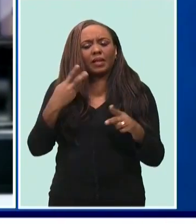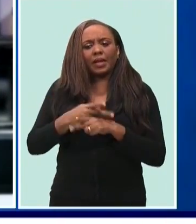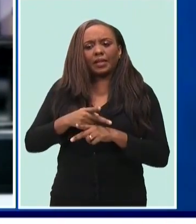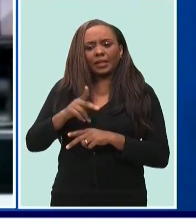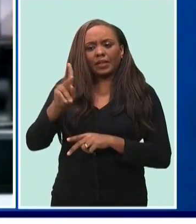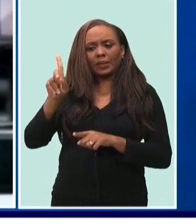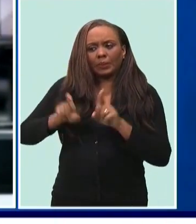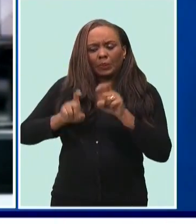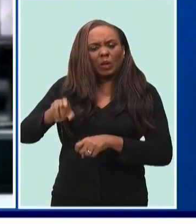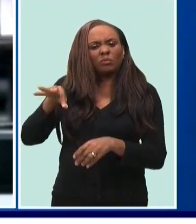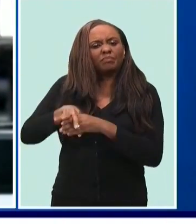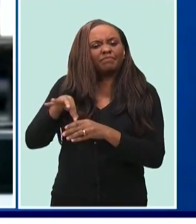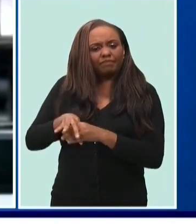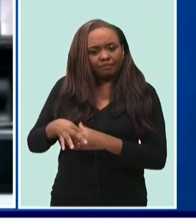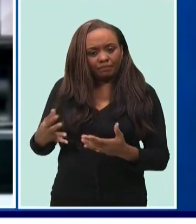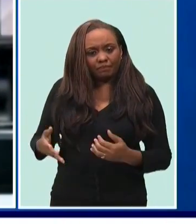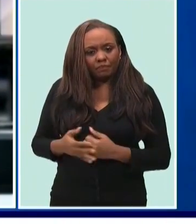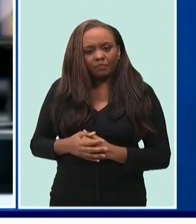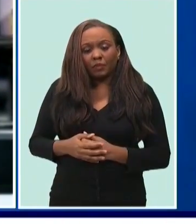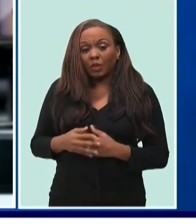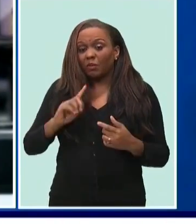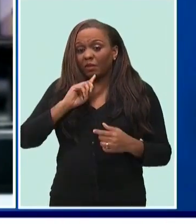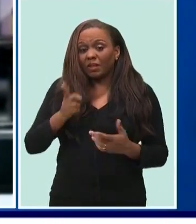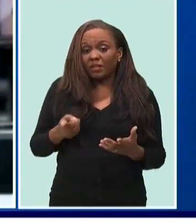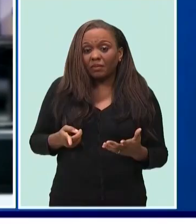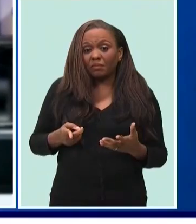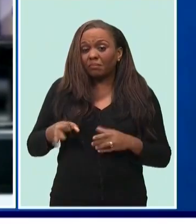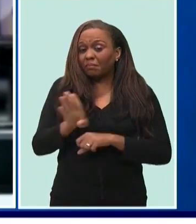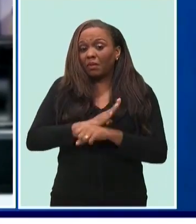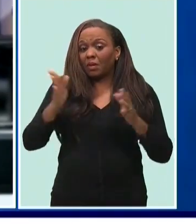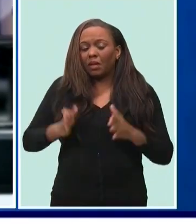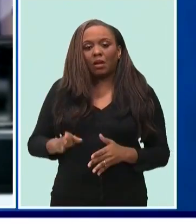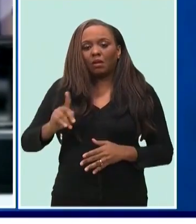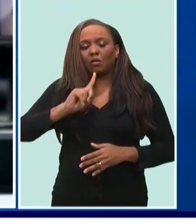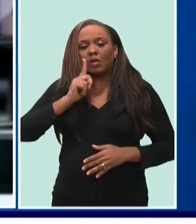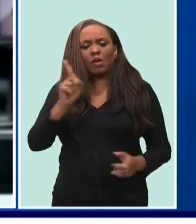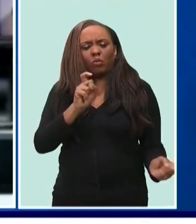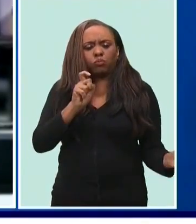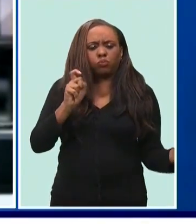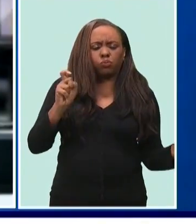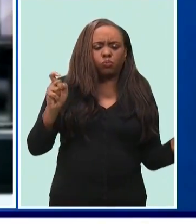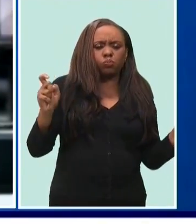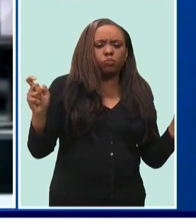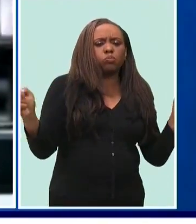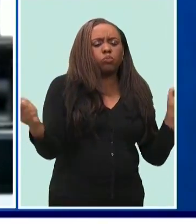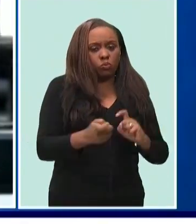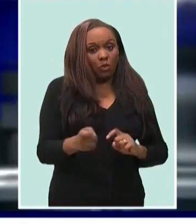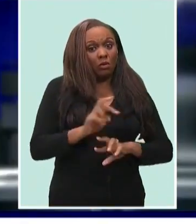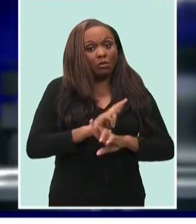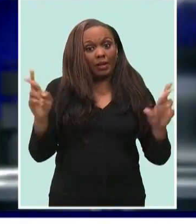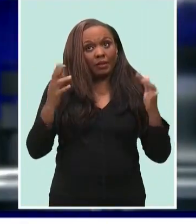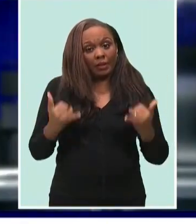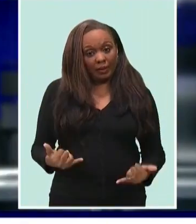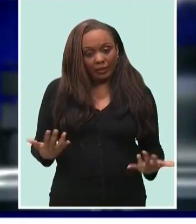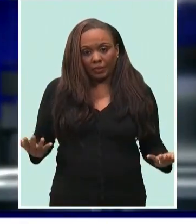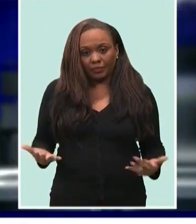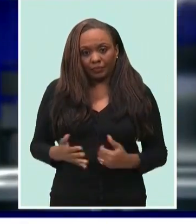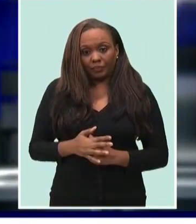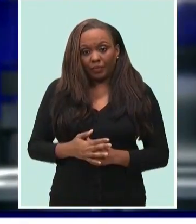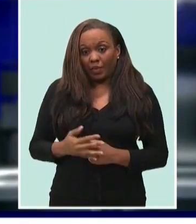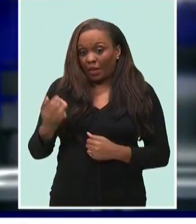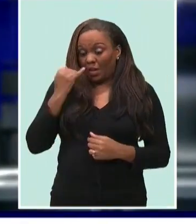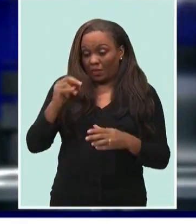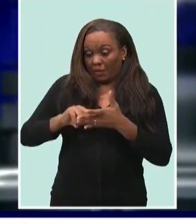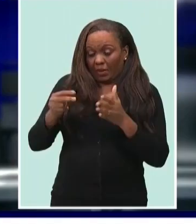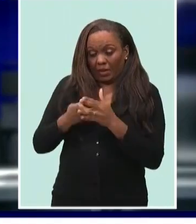And to answer your question, quite frankly, the results show that Barbadians are ready for some drastic changes, even if that means